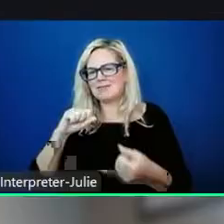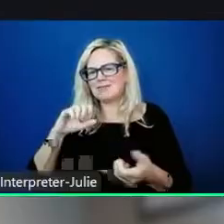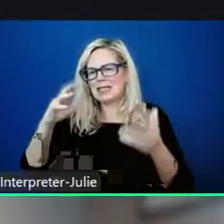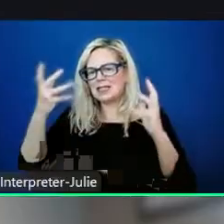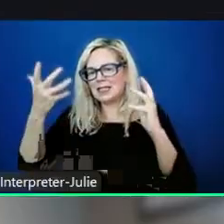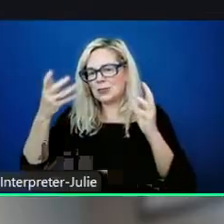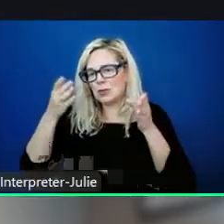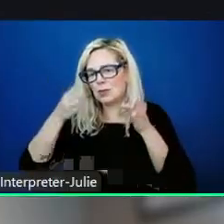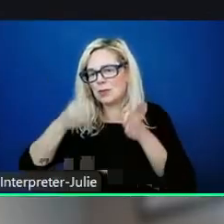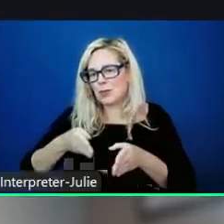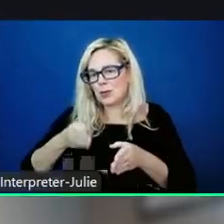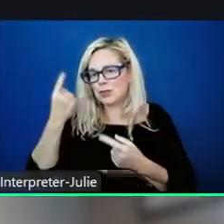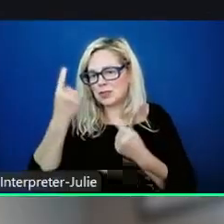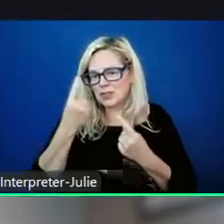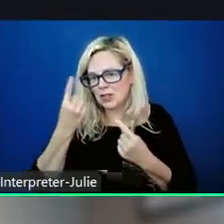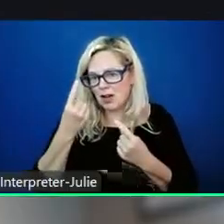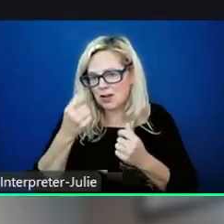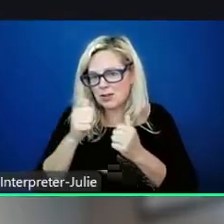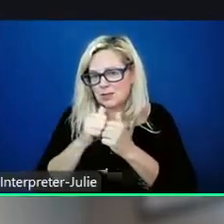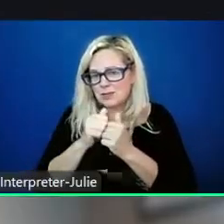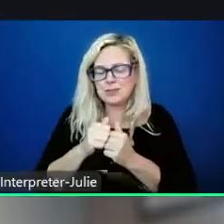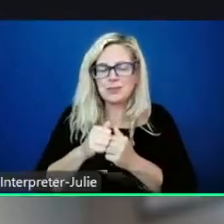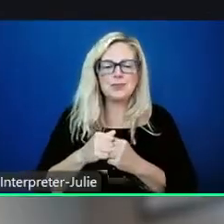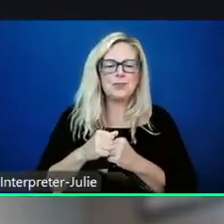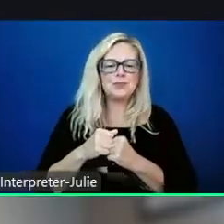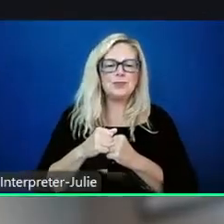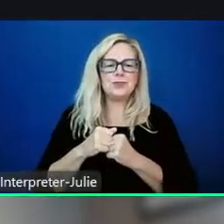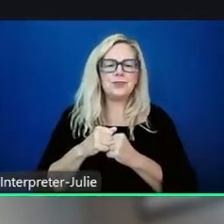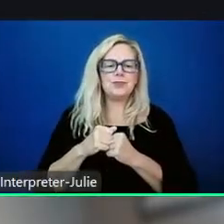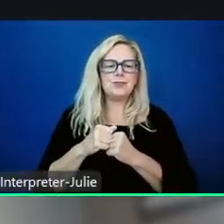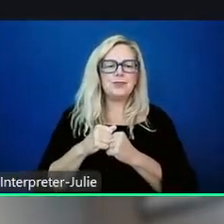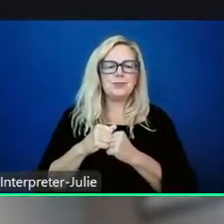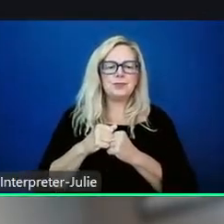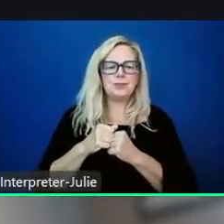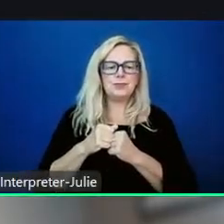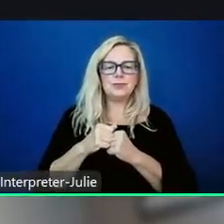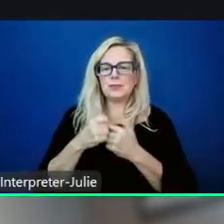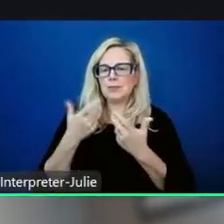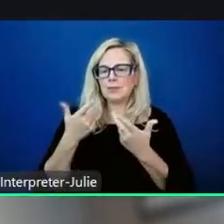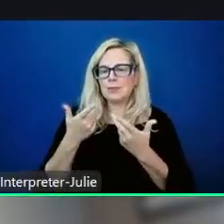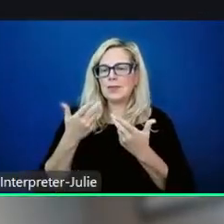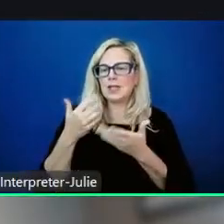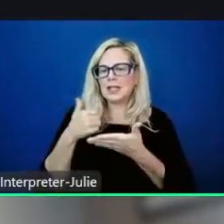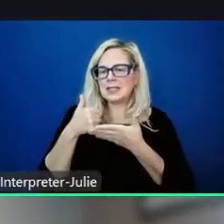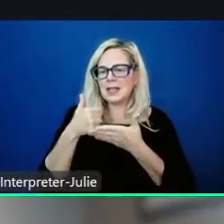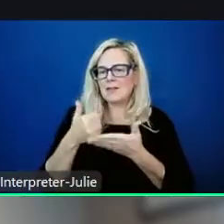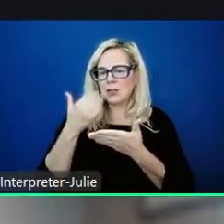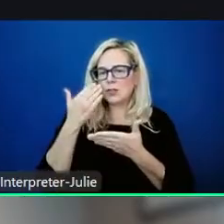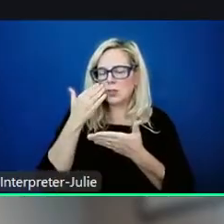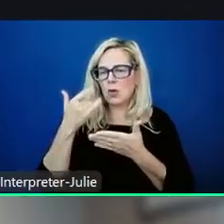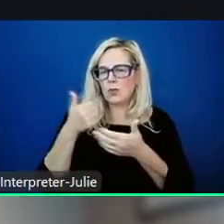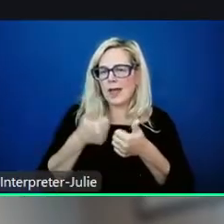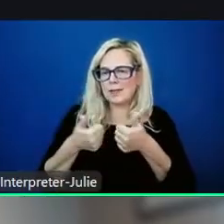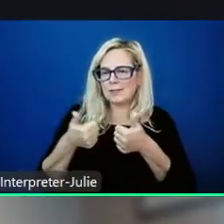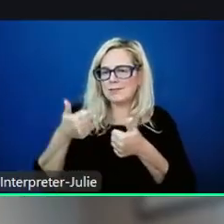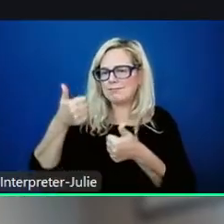while presenting, which occasionally attendings prefer to have without notes. So it's helpful to know that it's a disability-related